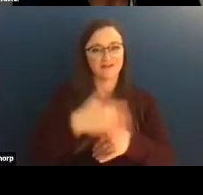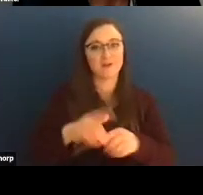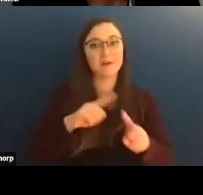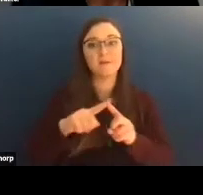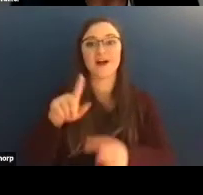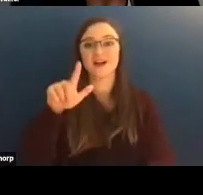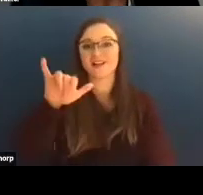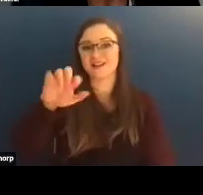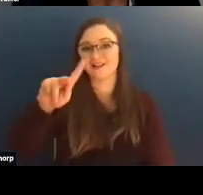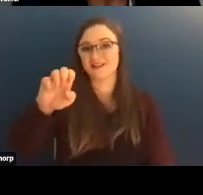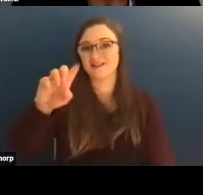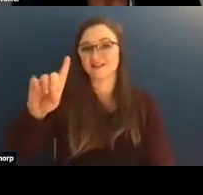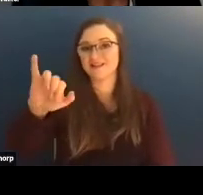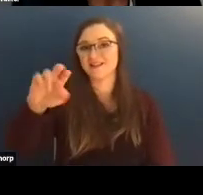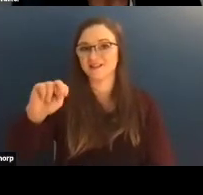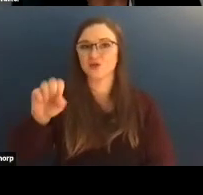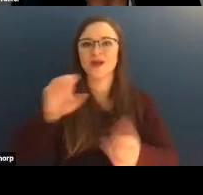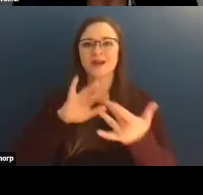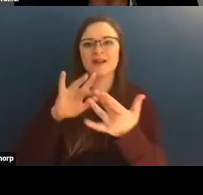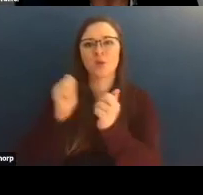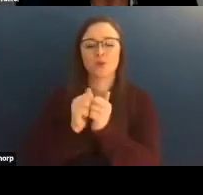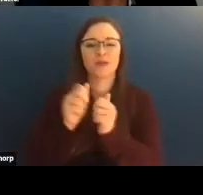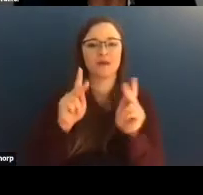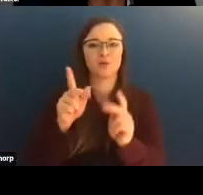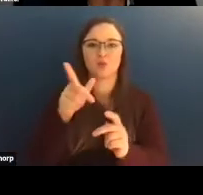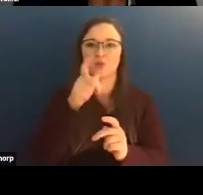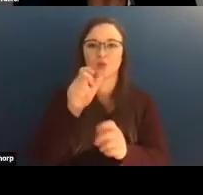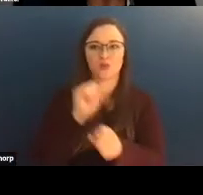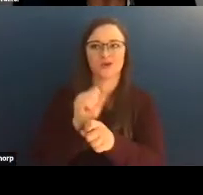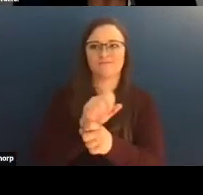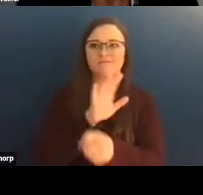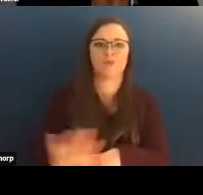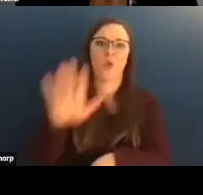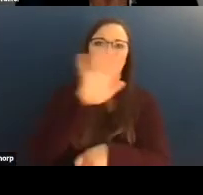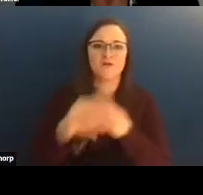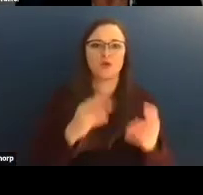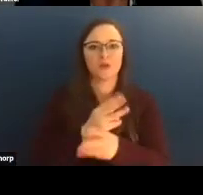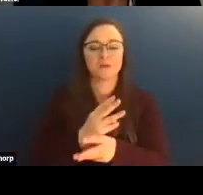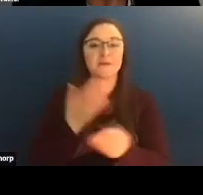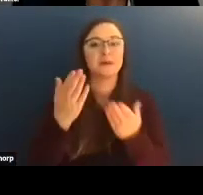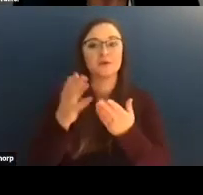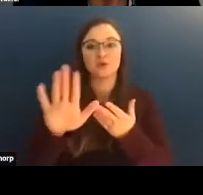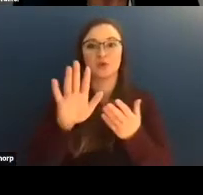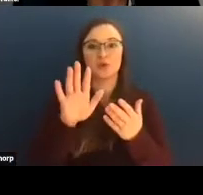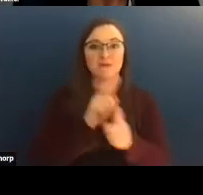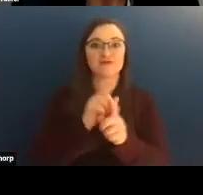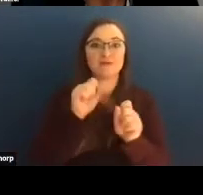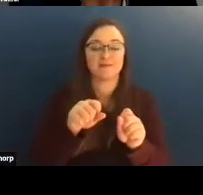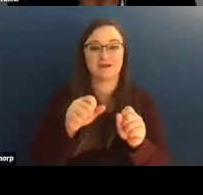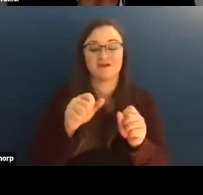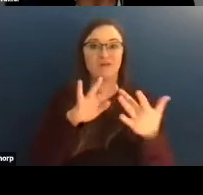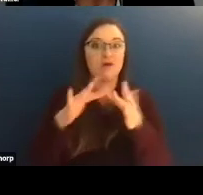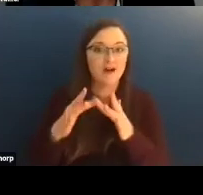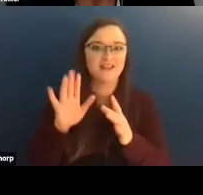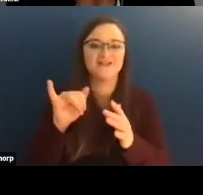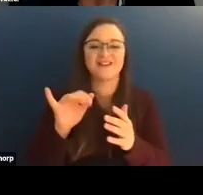people all throughout the world. And your mentorship can be in the form of, online. And that's something that that's an advantage